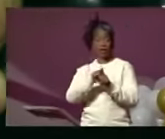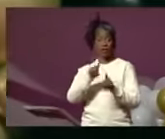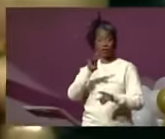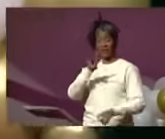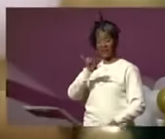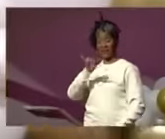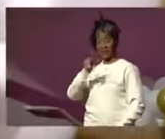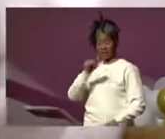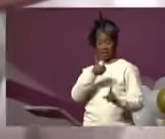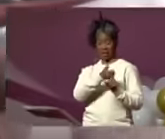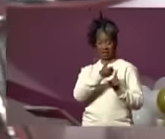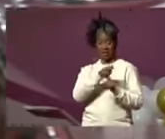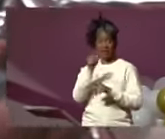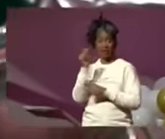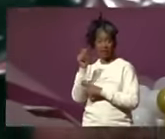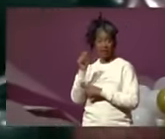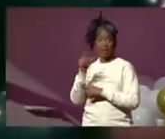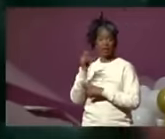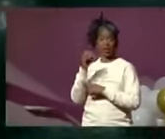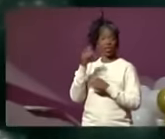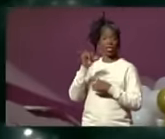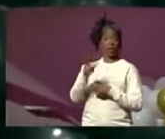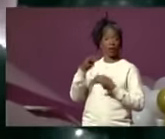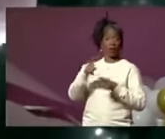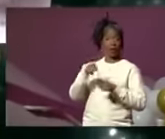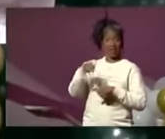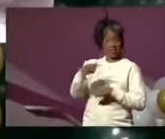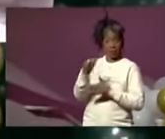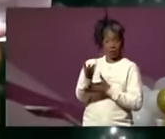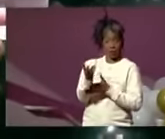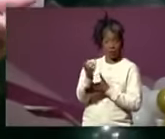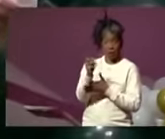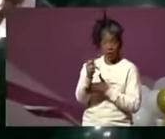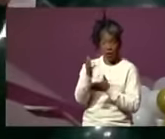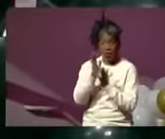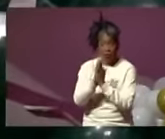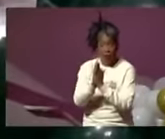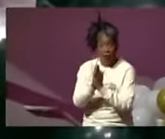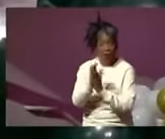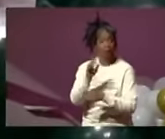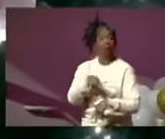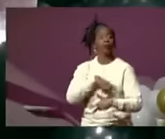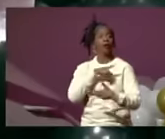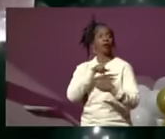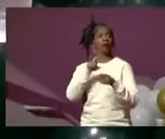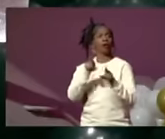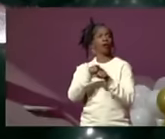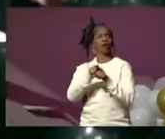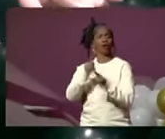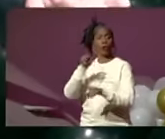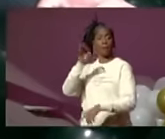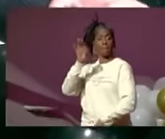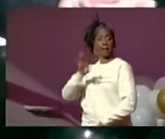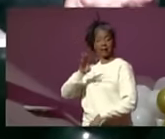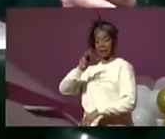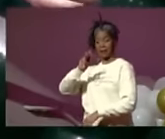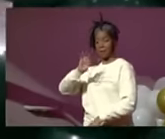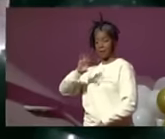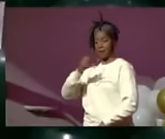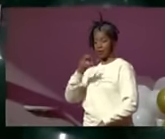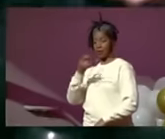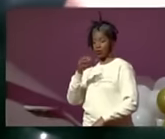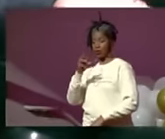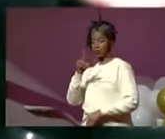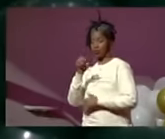on Wednesday. We'll be in court on Wednesday. So be in prayer. Also, Pastor Magruder